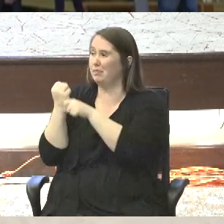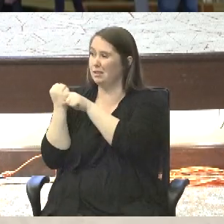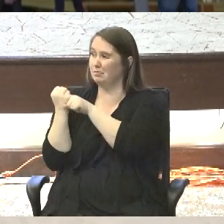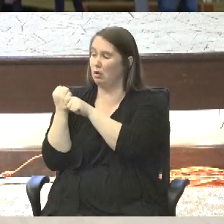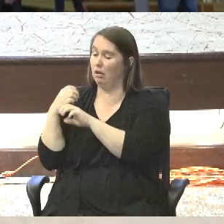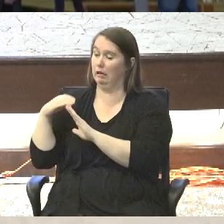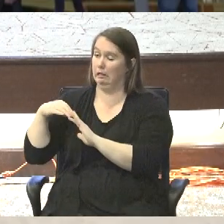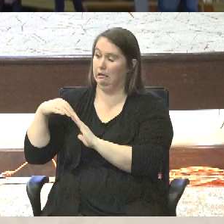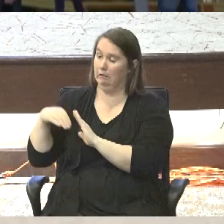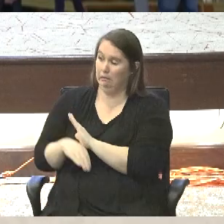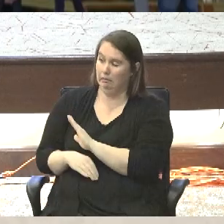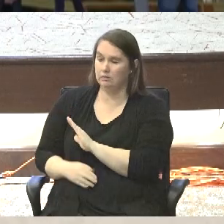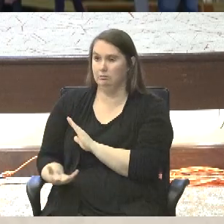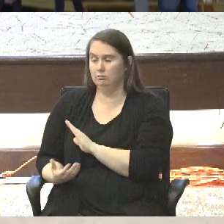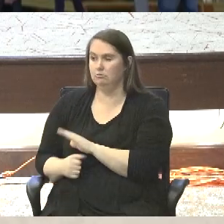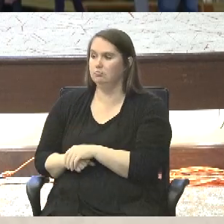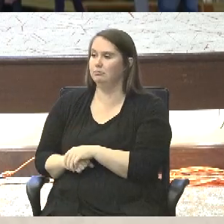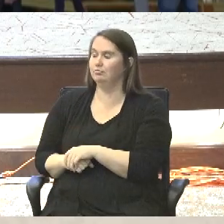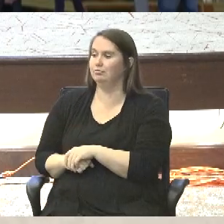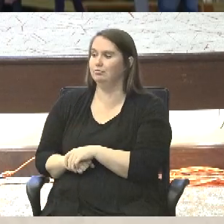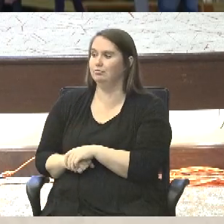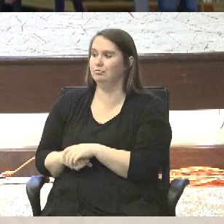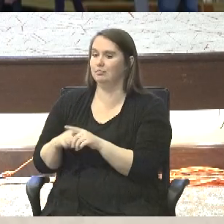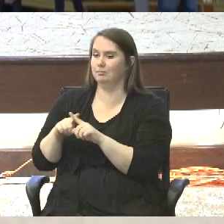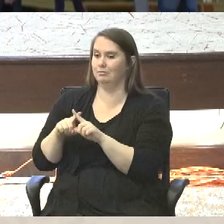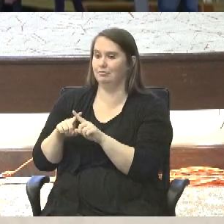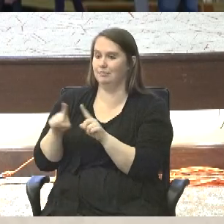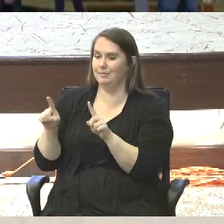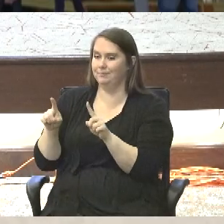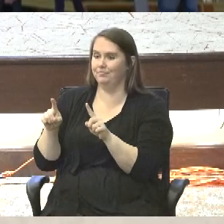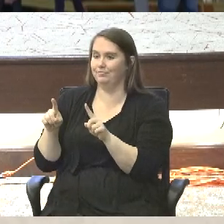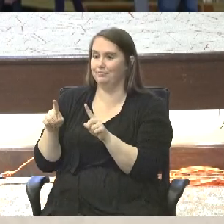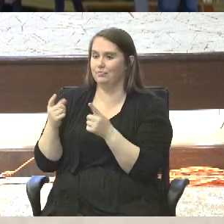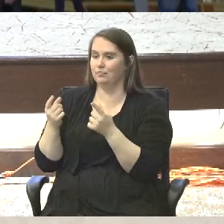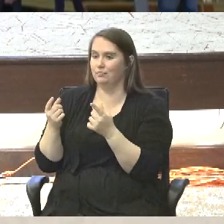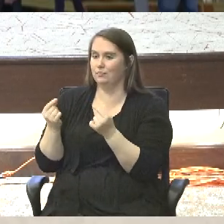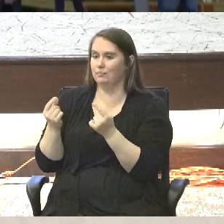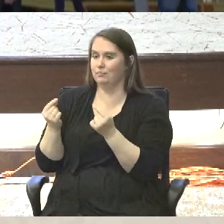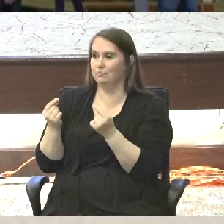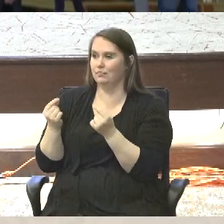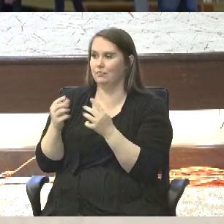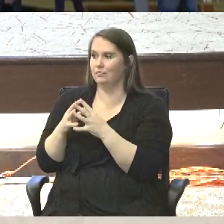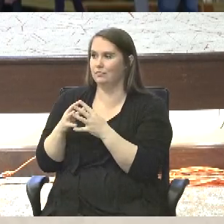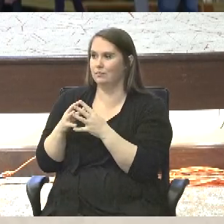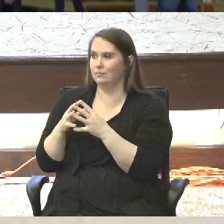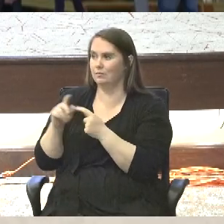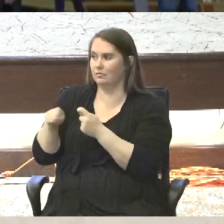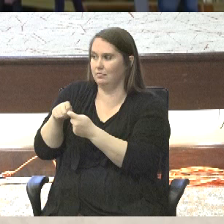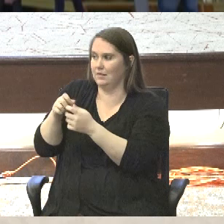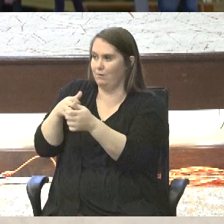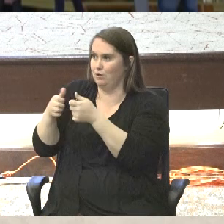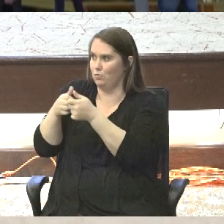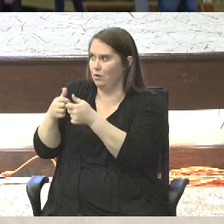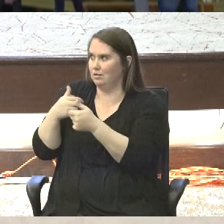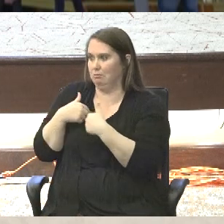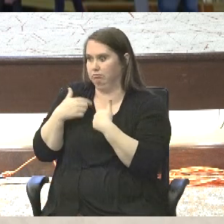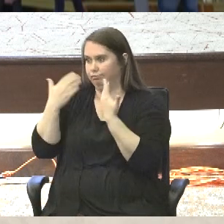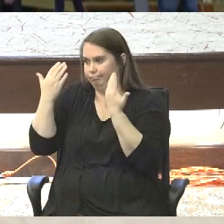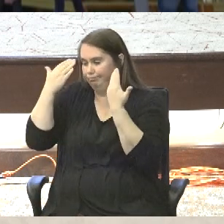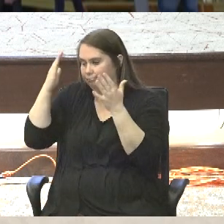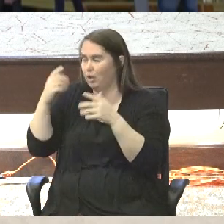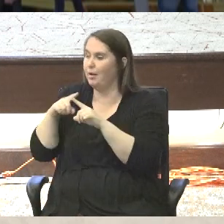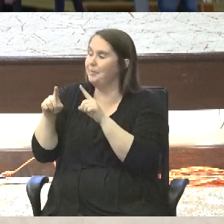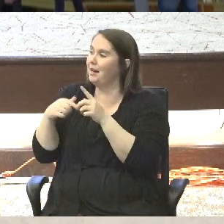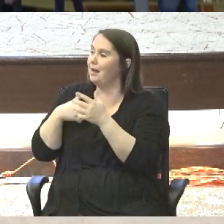to undermine or insert my policy prerogatives into a District 2 park, of course. But I really do